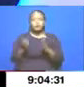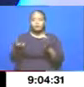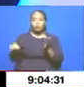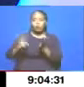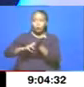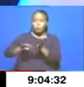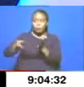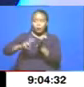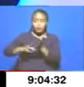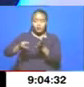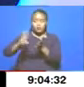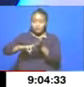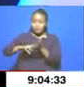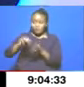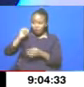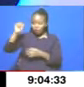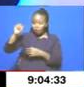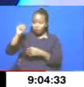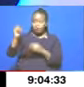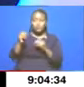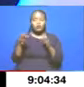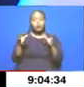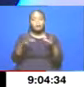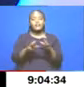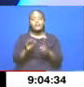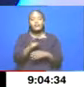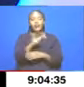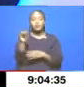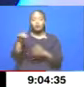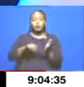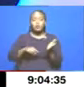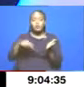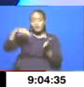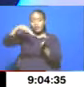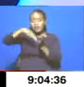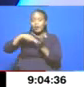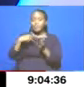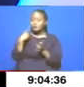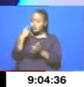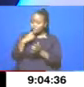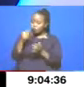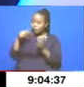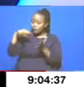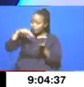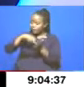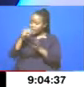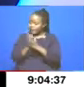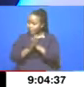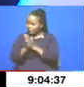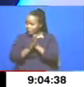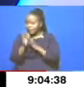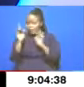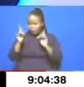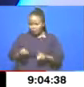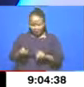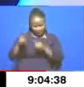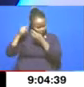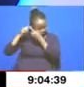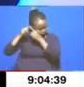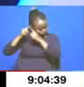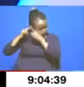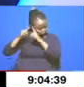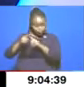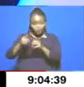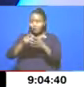and Nderitu has urged aspirants seeking to vie for various elective seats to weigh their options before deciding whether to